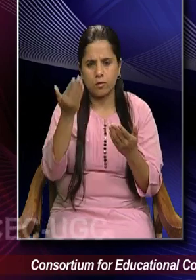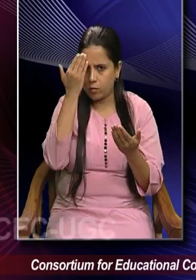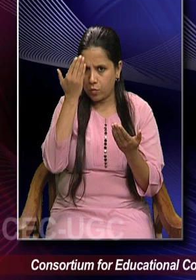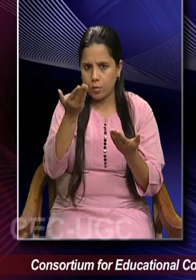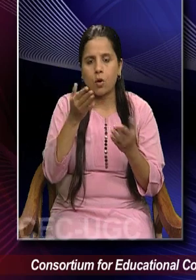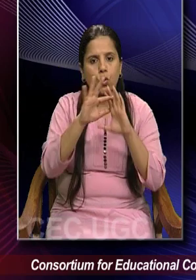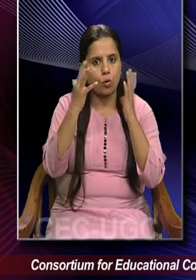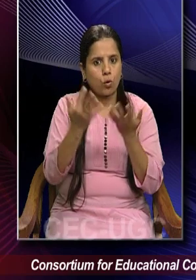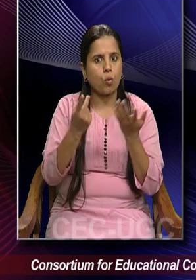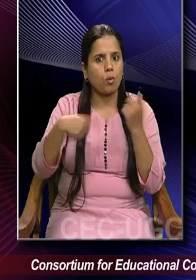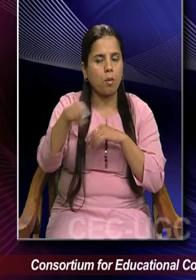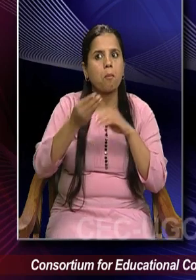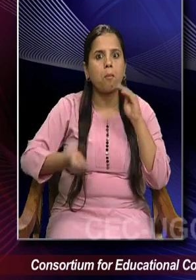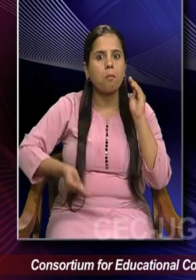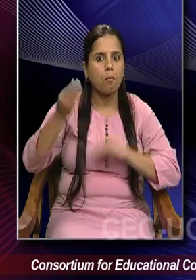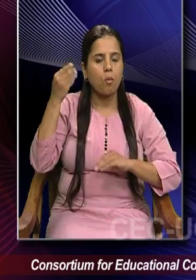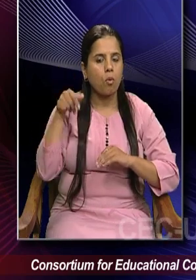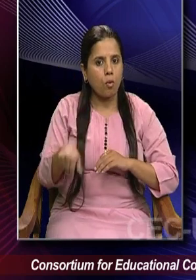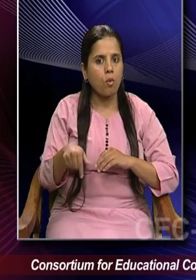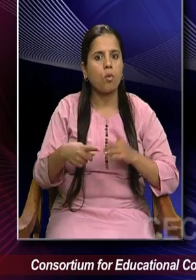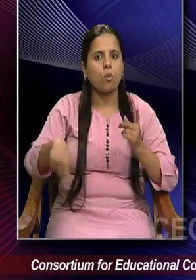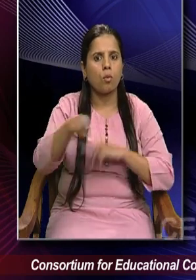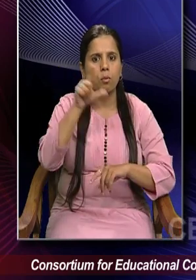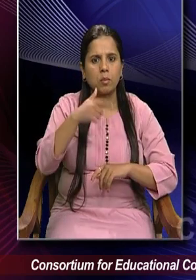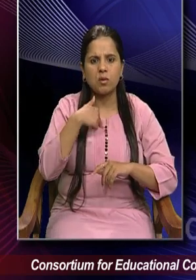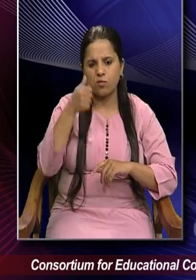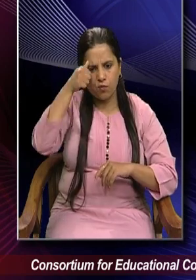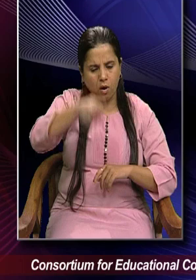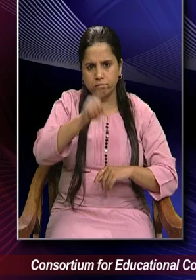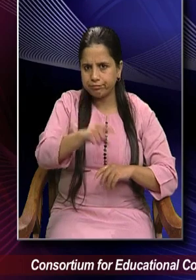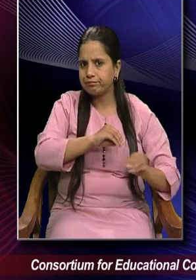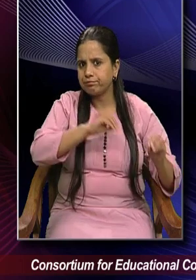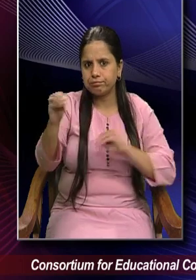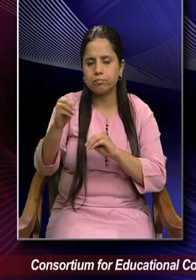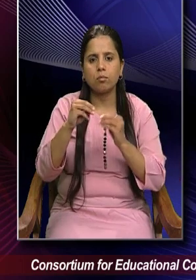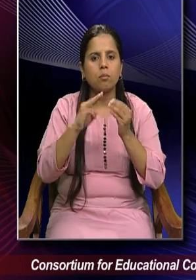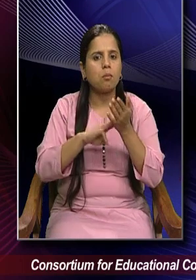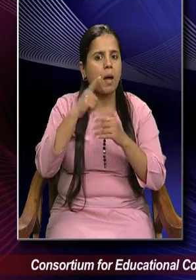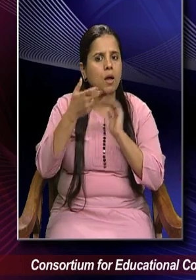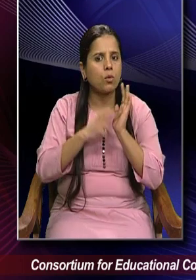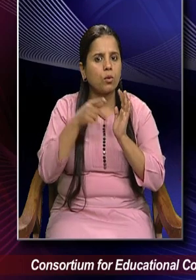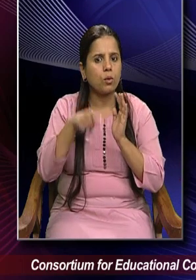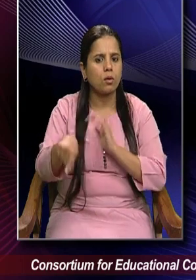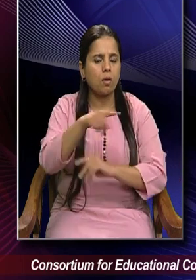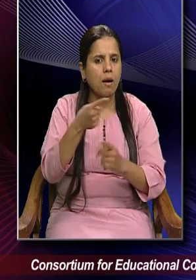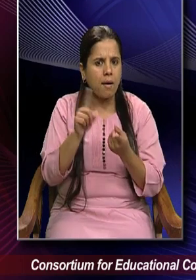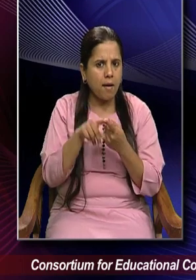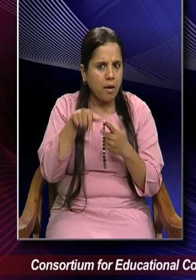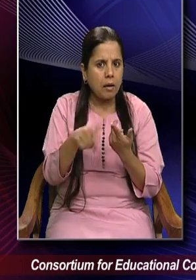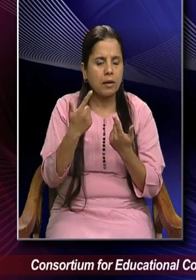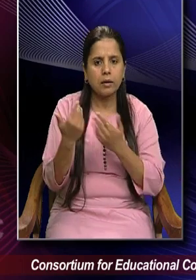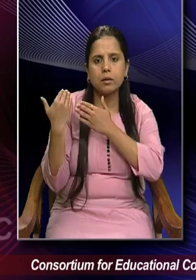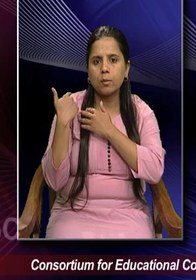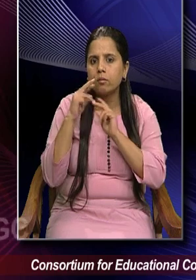the global rise in forced displacement and migration has made the accurate and responsible